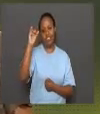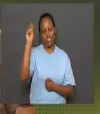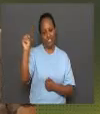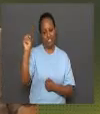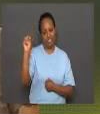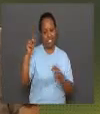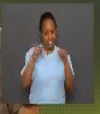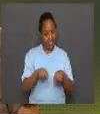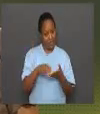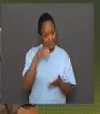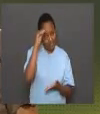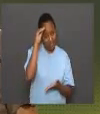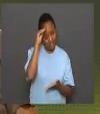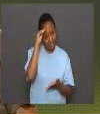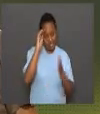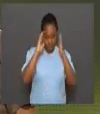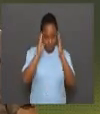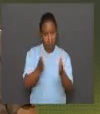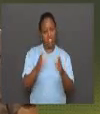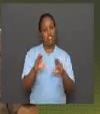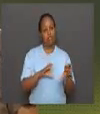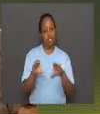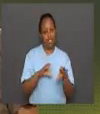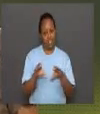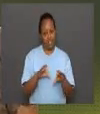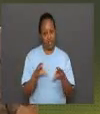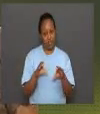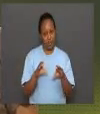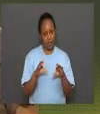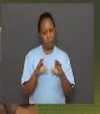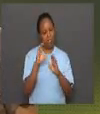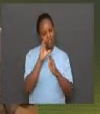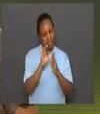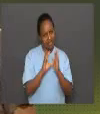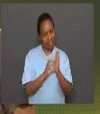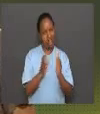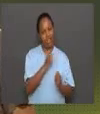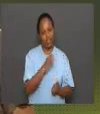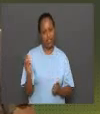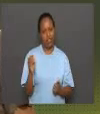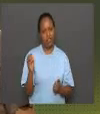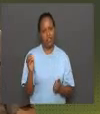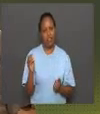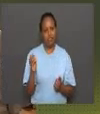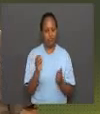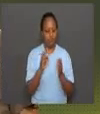Today's lesson will focus on criteria for evaluating rules and laws.